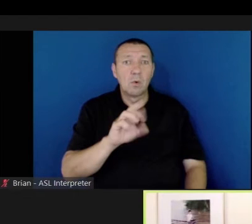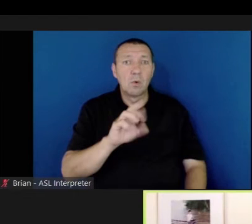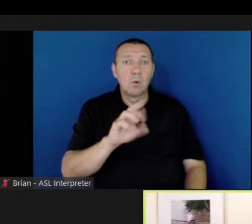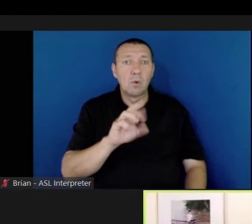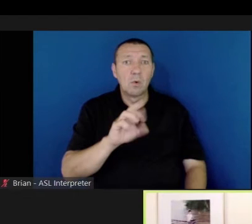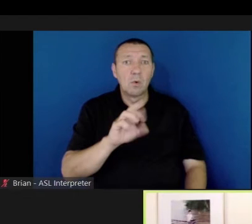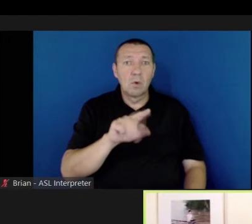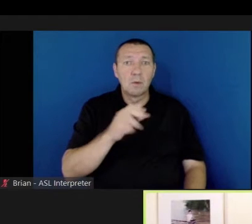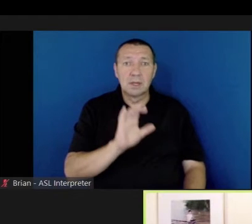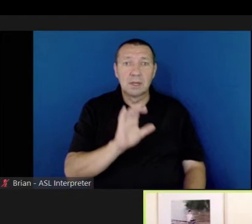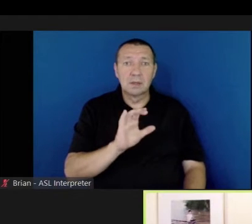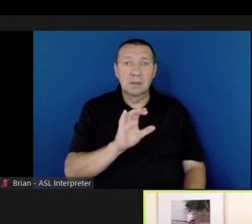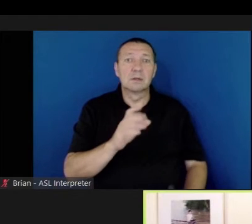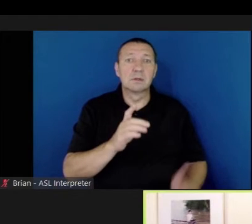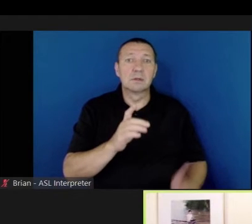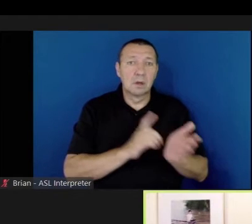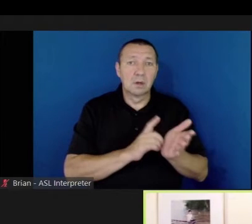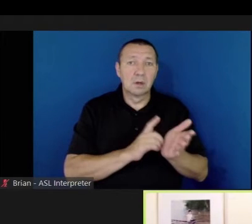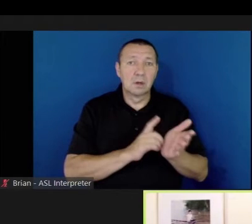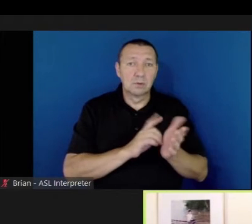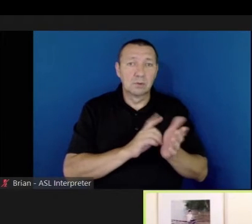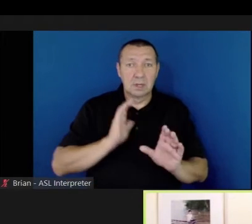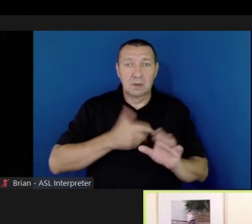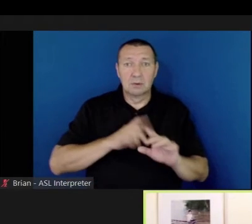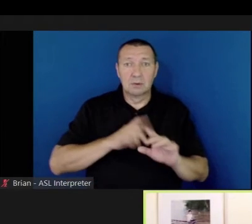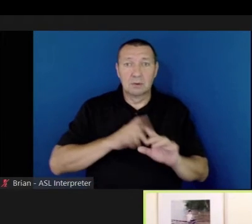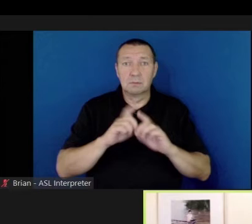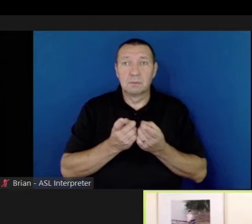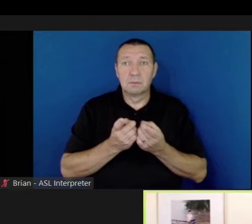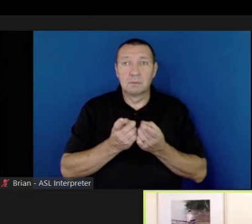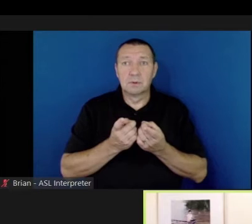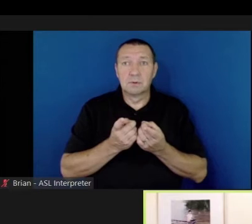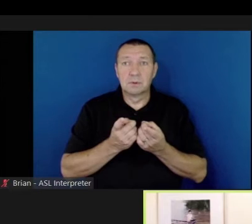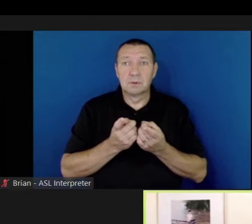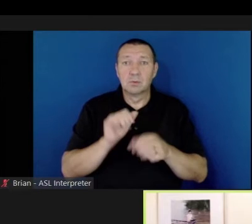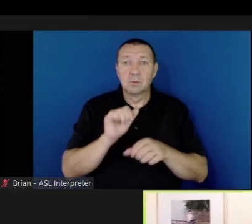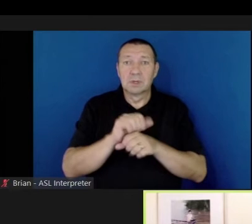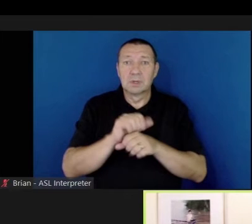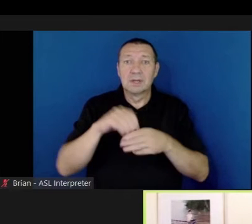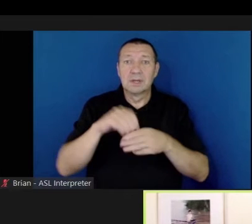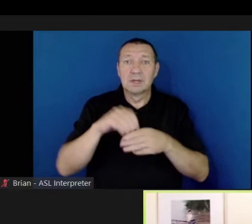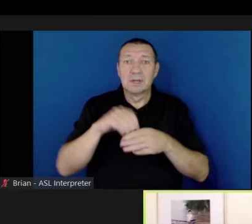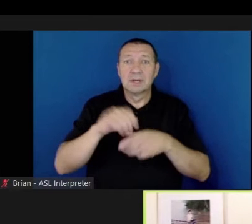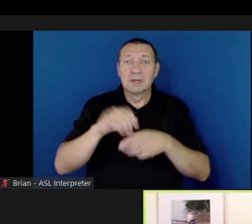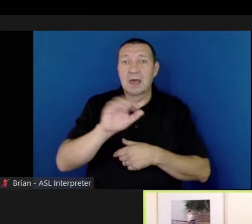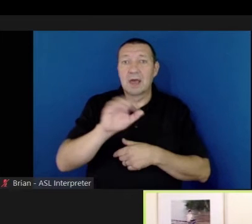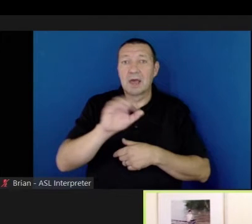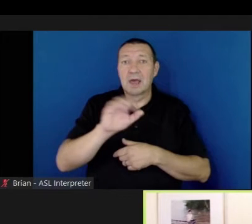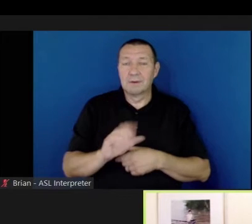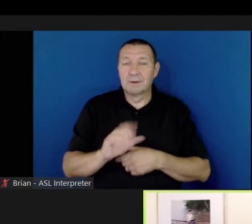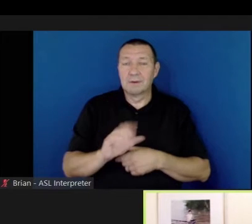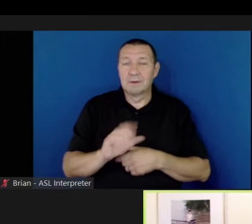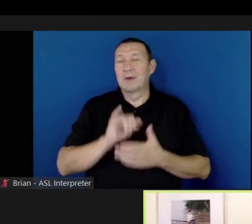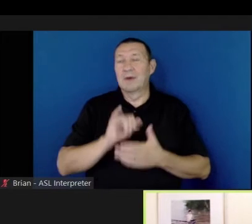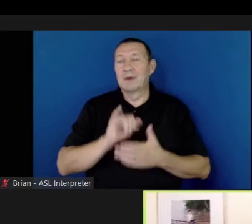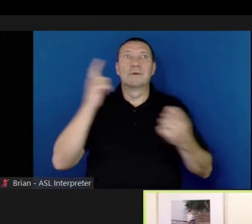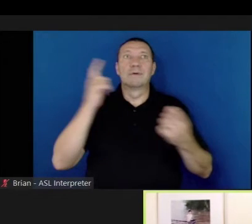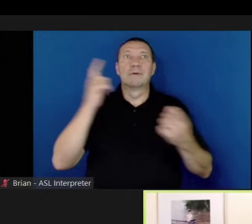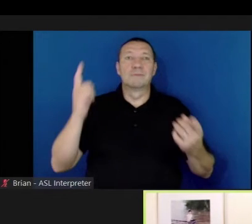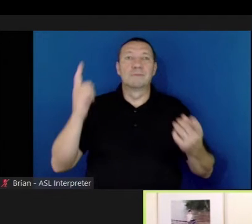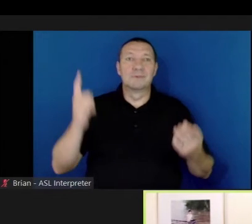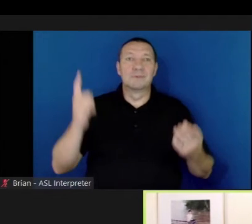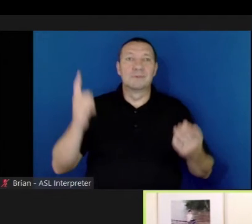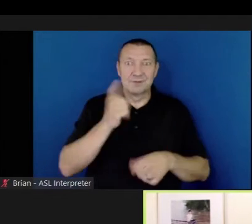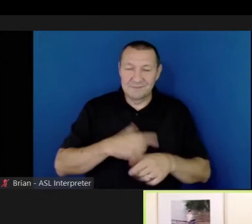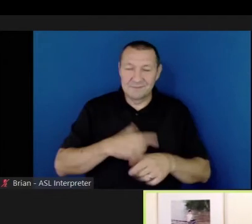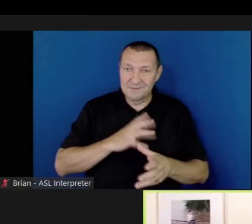a department with which we were working in Africa. It was a groundbreaking moment. The last